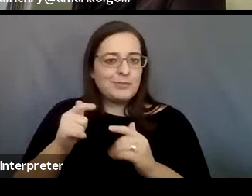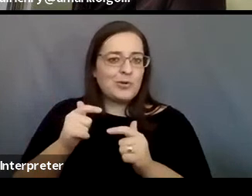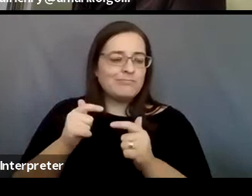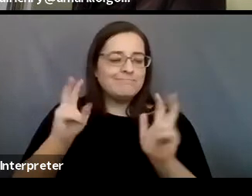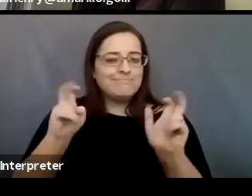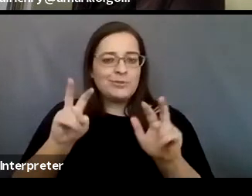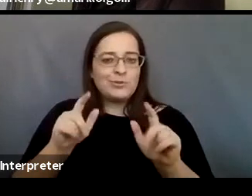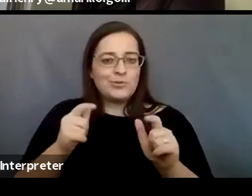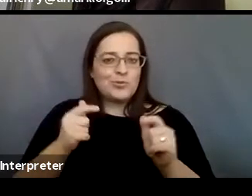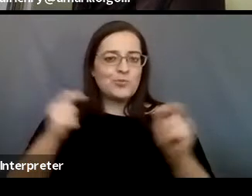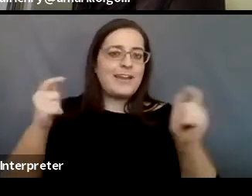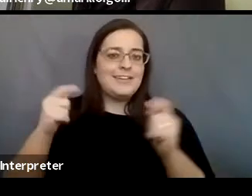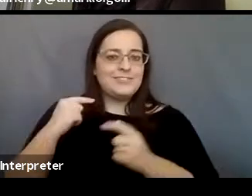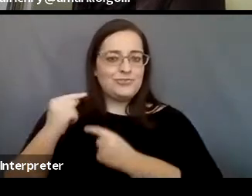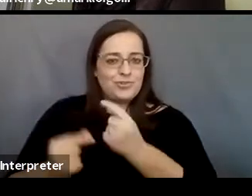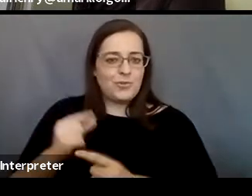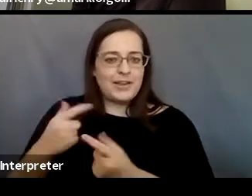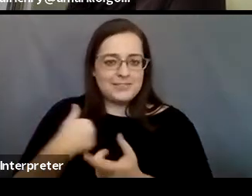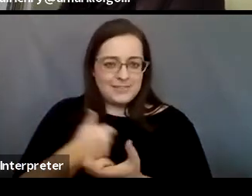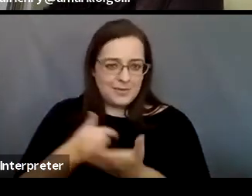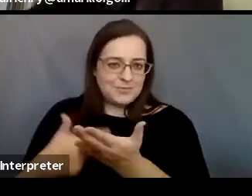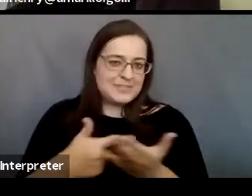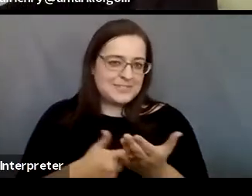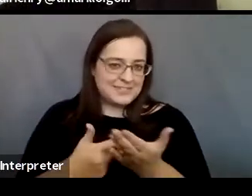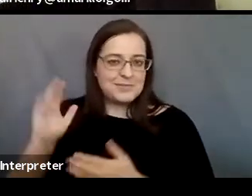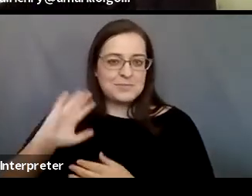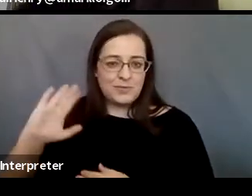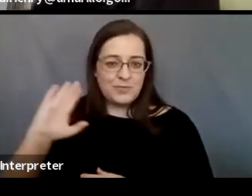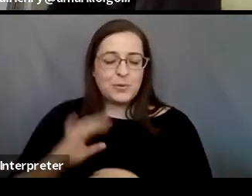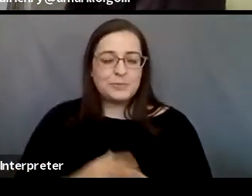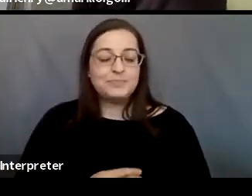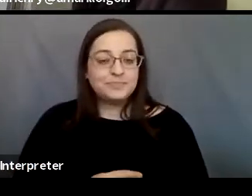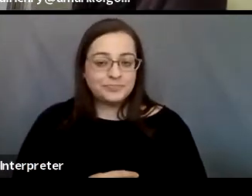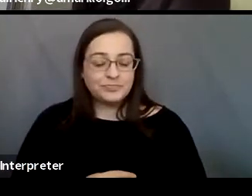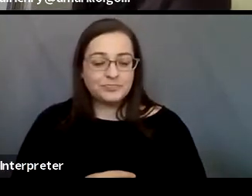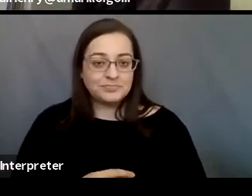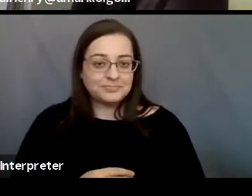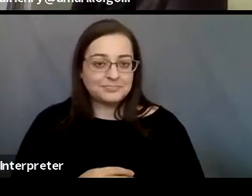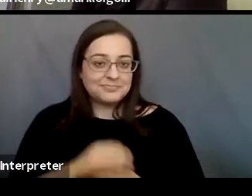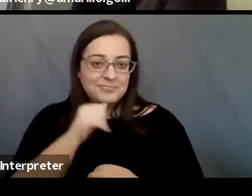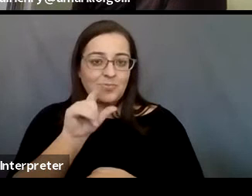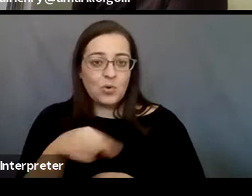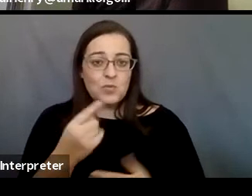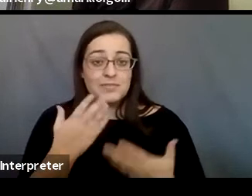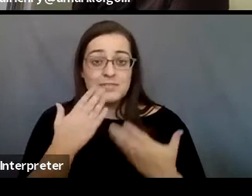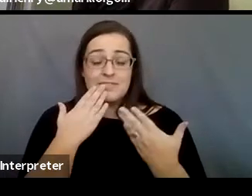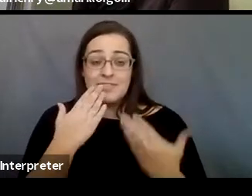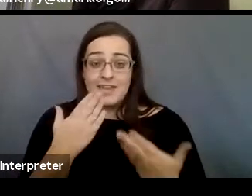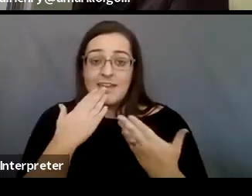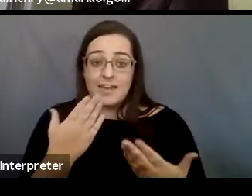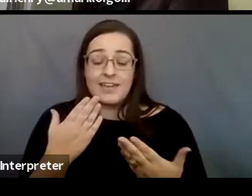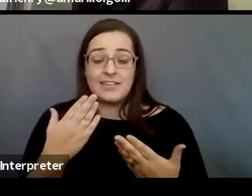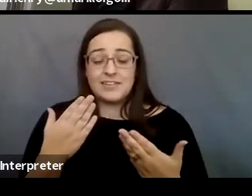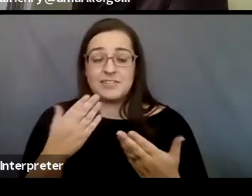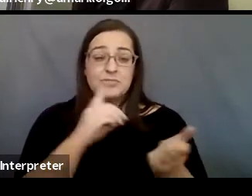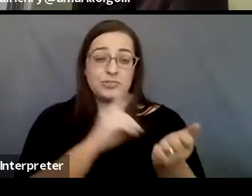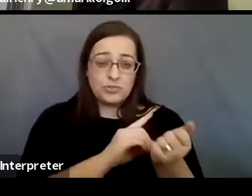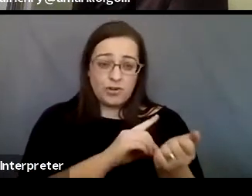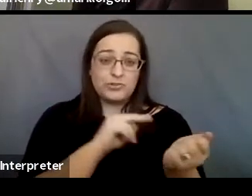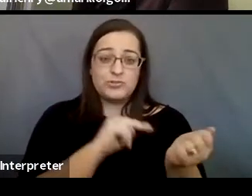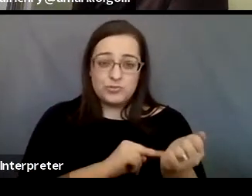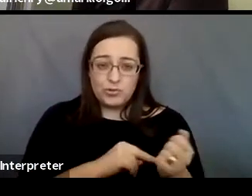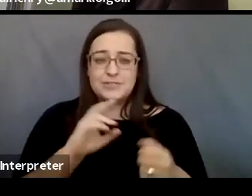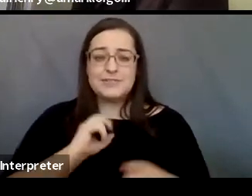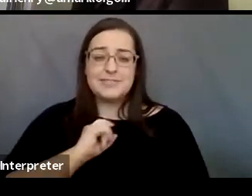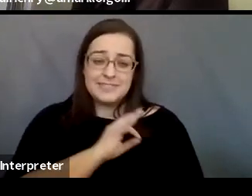previously. I want to especially not just only thank the healthcare workers, as is